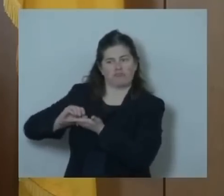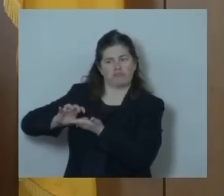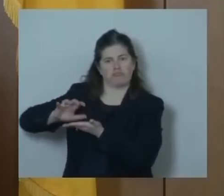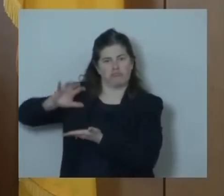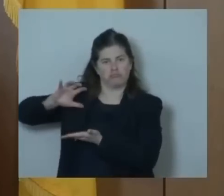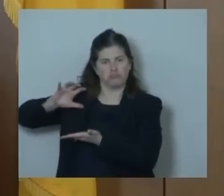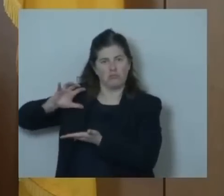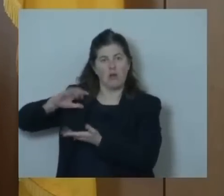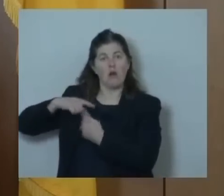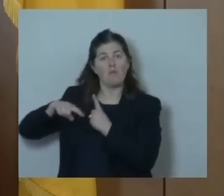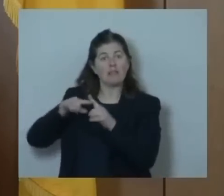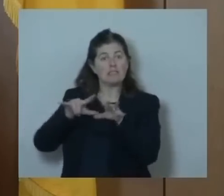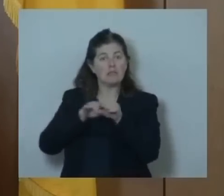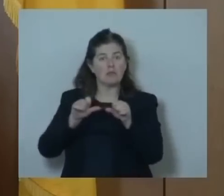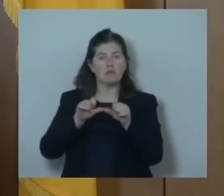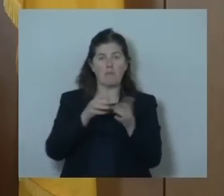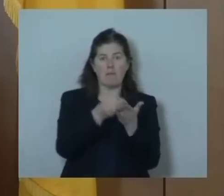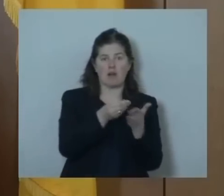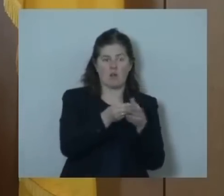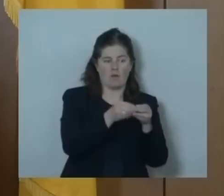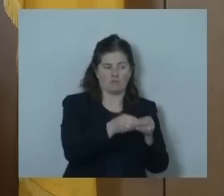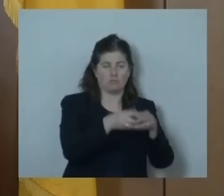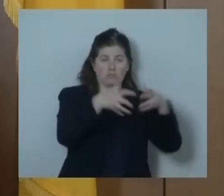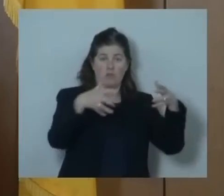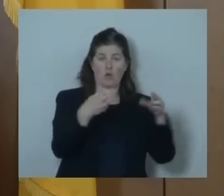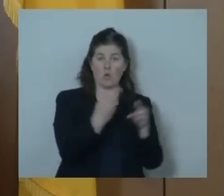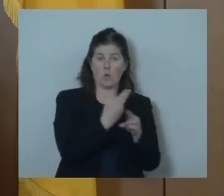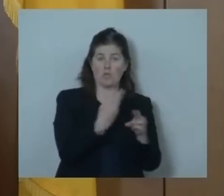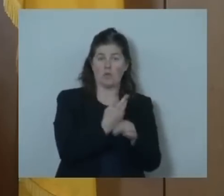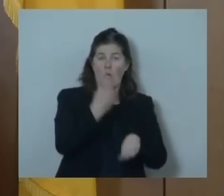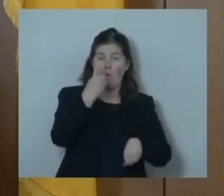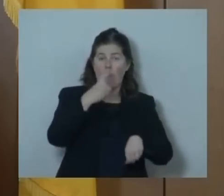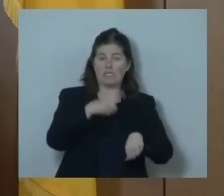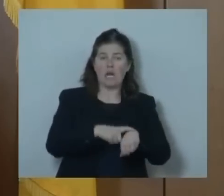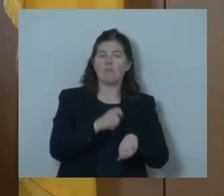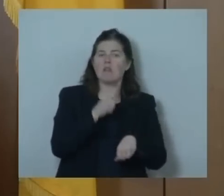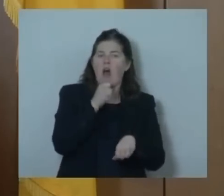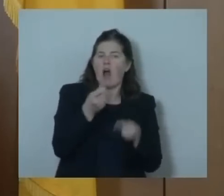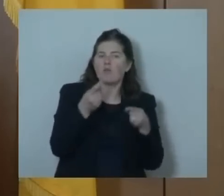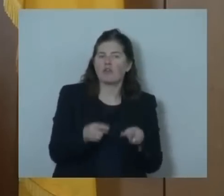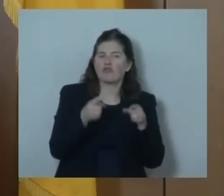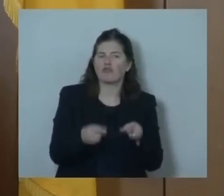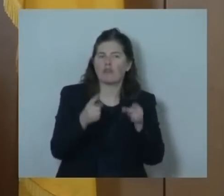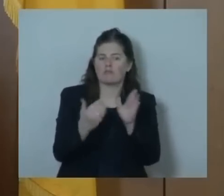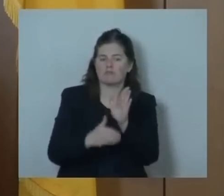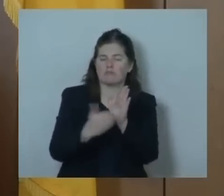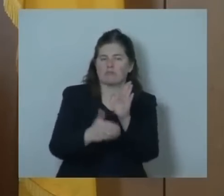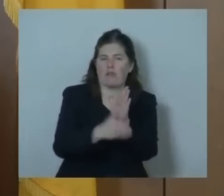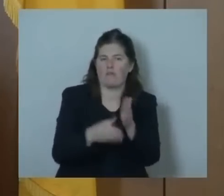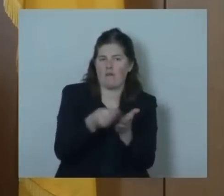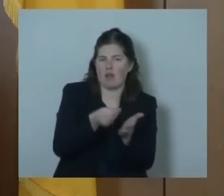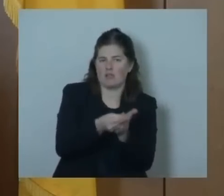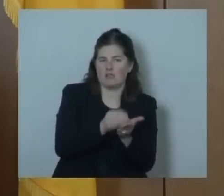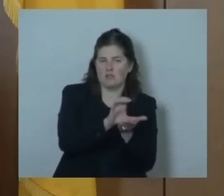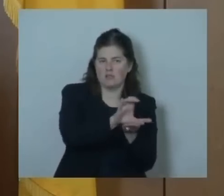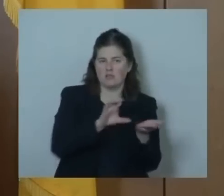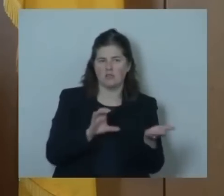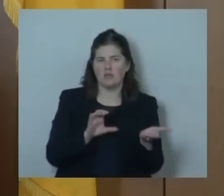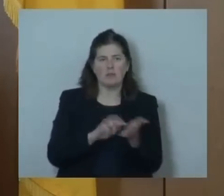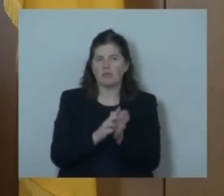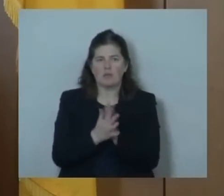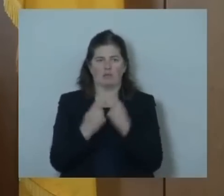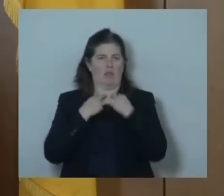also expanded by using one-time non-recurring funds, right? So that we didn't get ourselves into